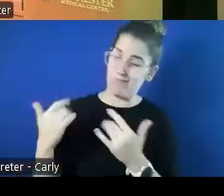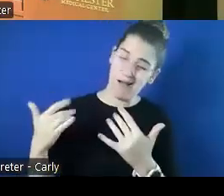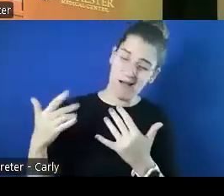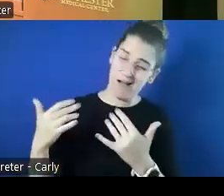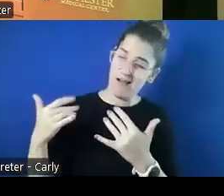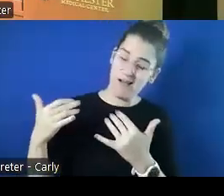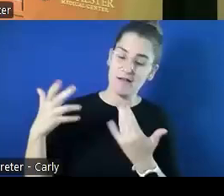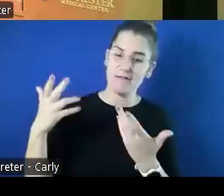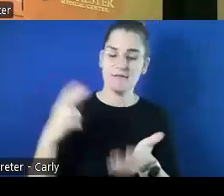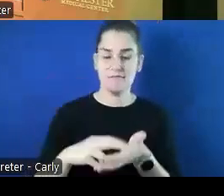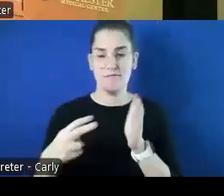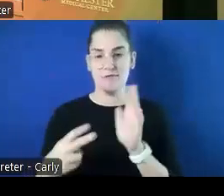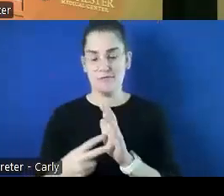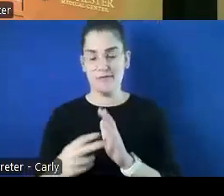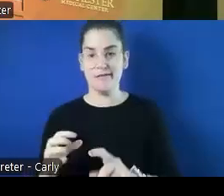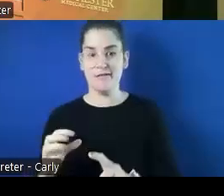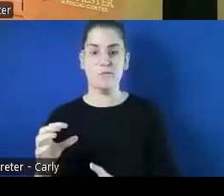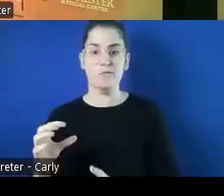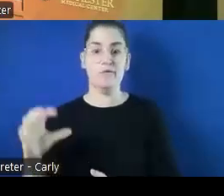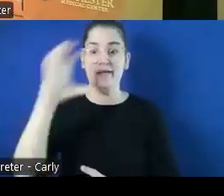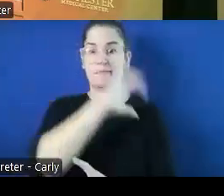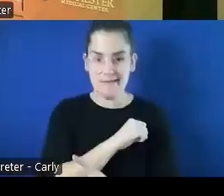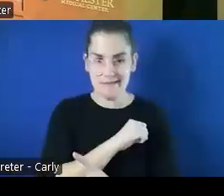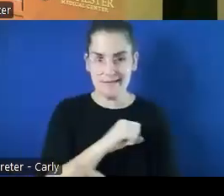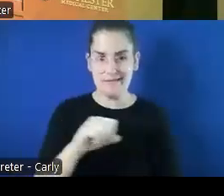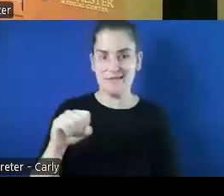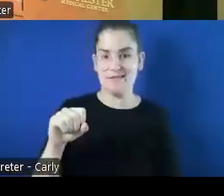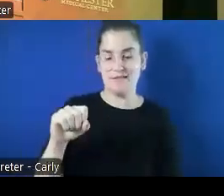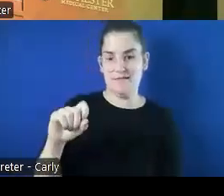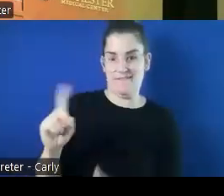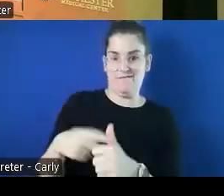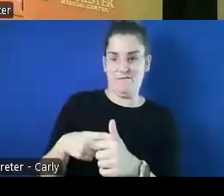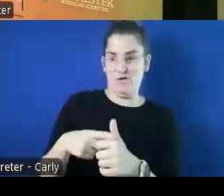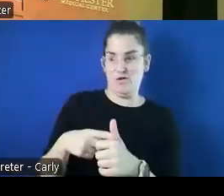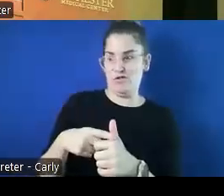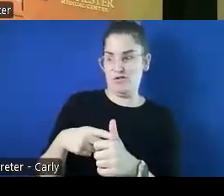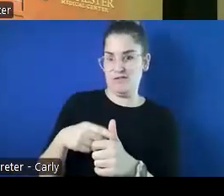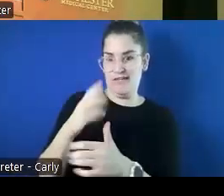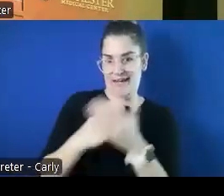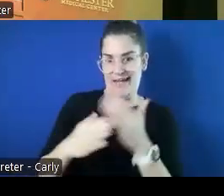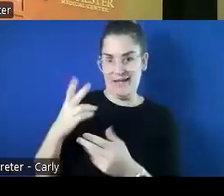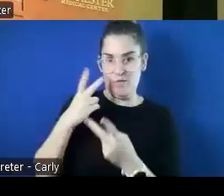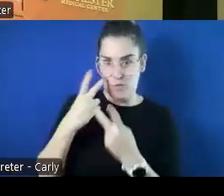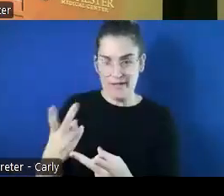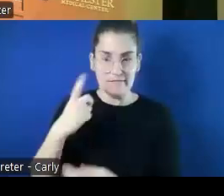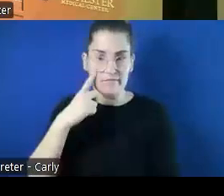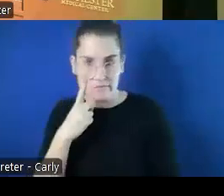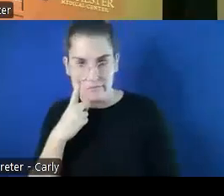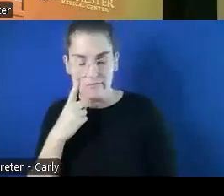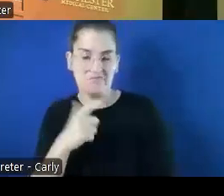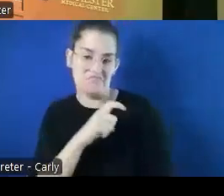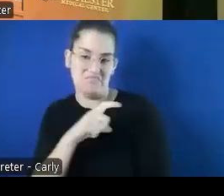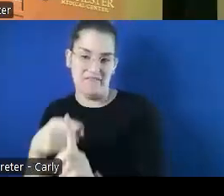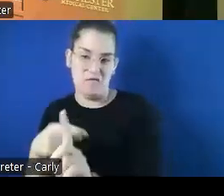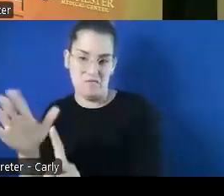we miss out on getting collateral from the firsthand witnesses to the crises. And lastly, there's really no way